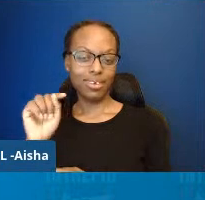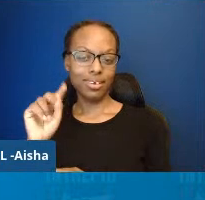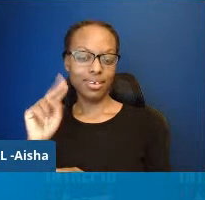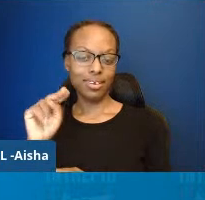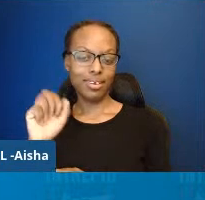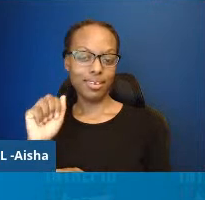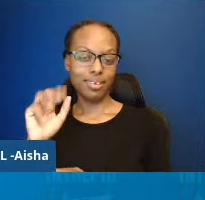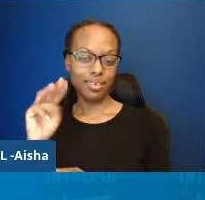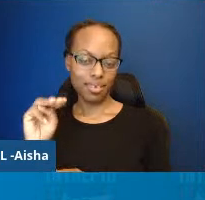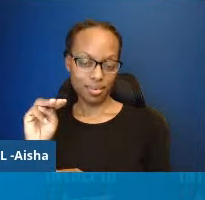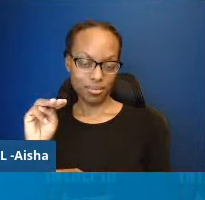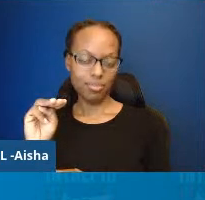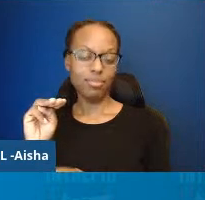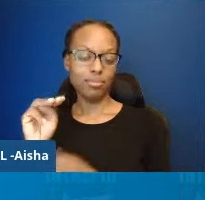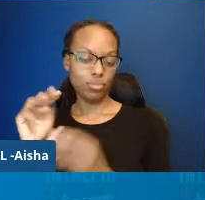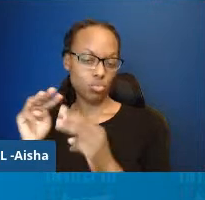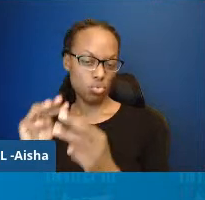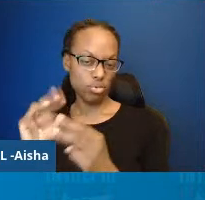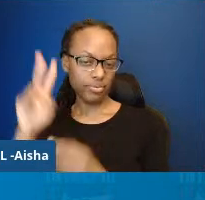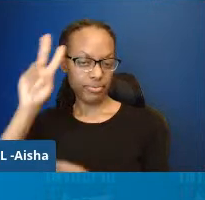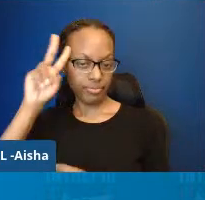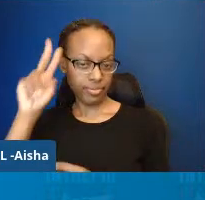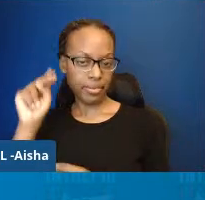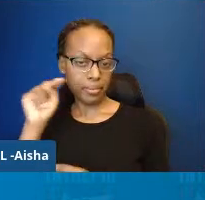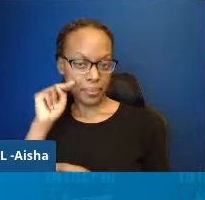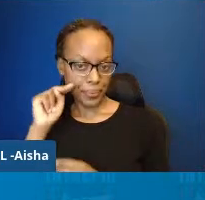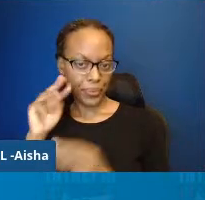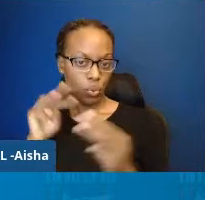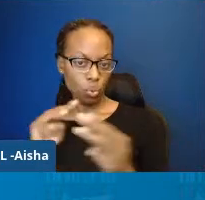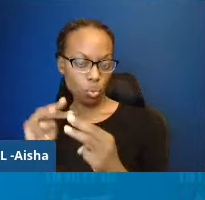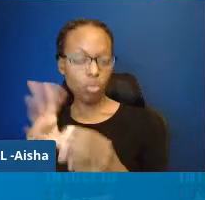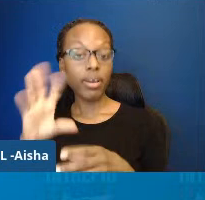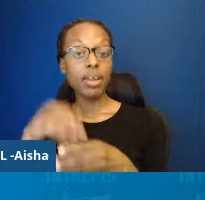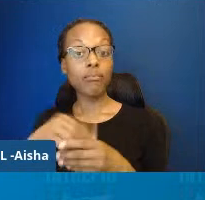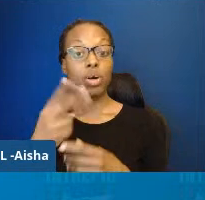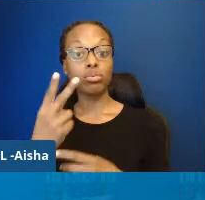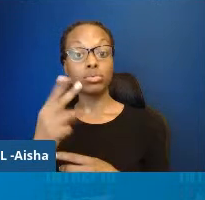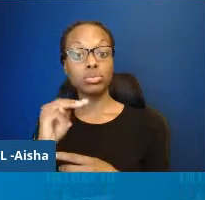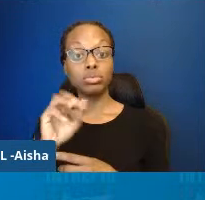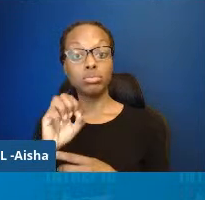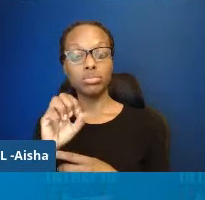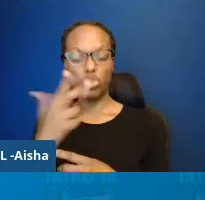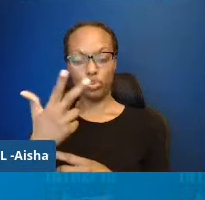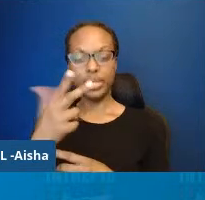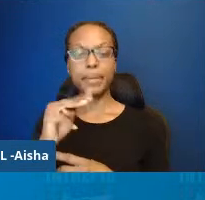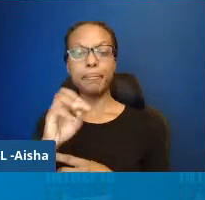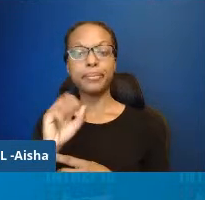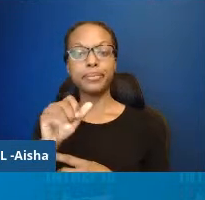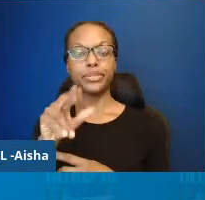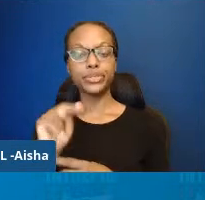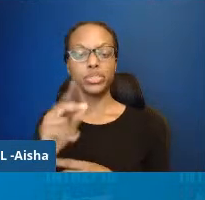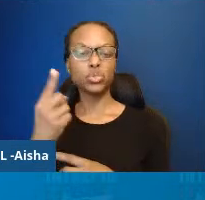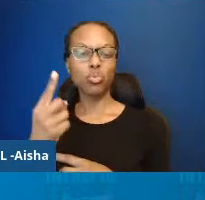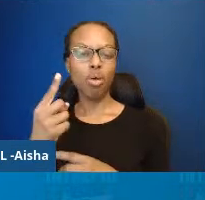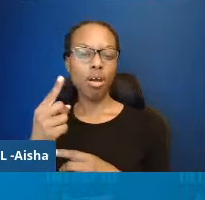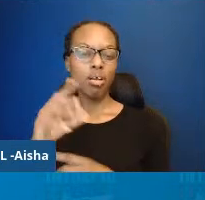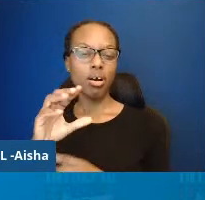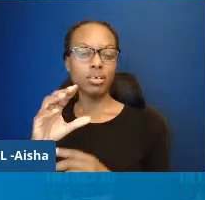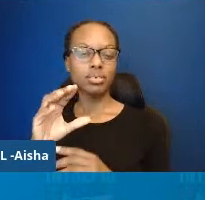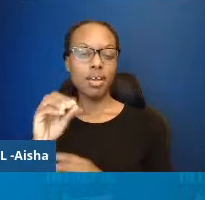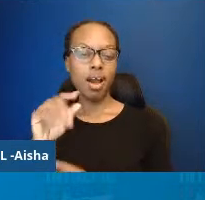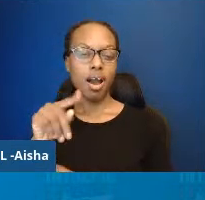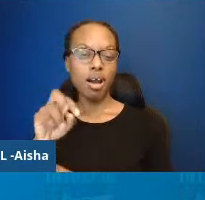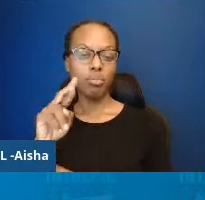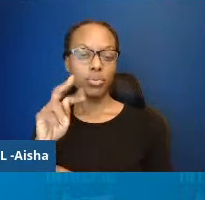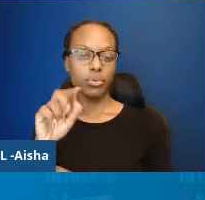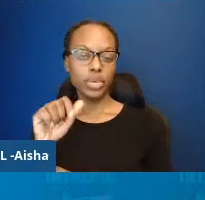3 missions, primarily in Operation Rolling Thunder. And the idea was,